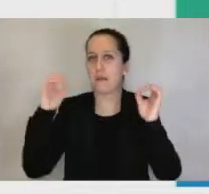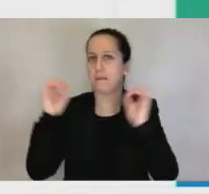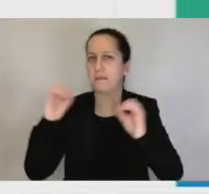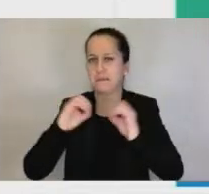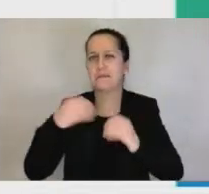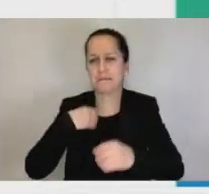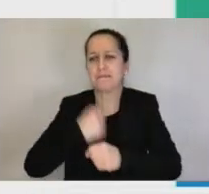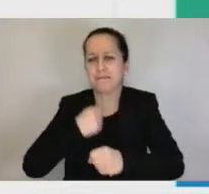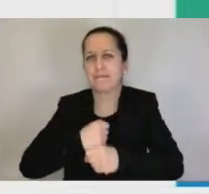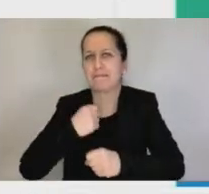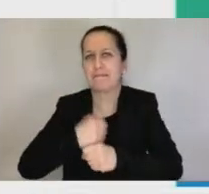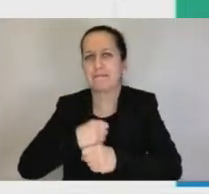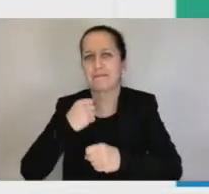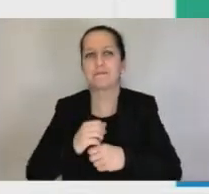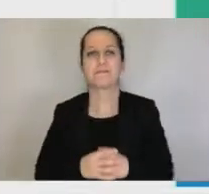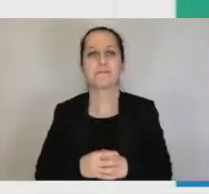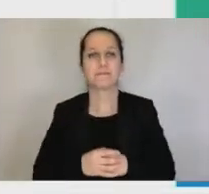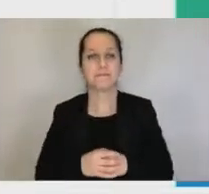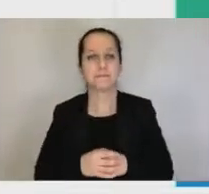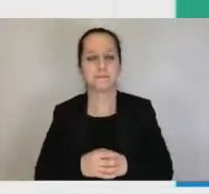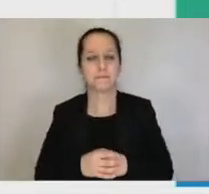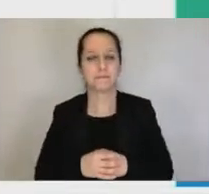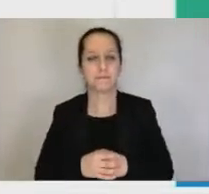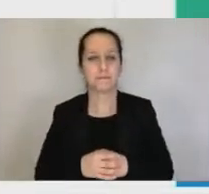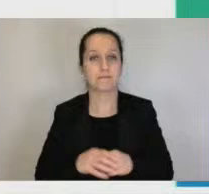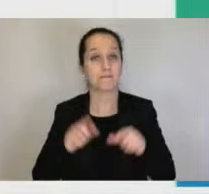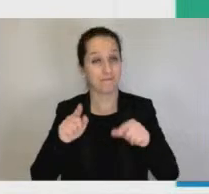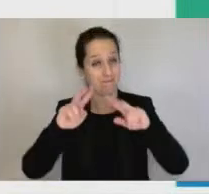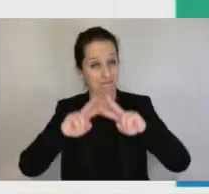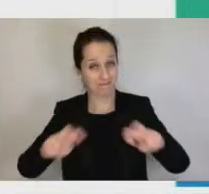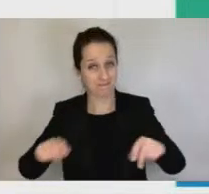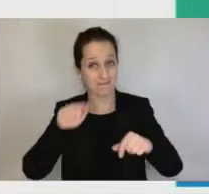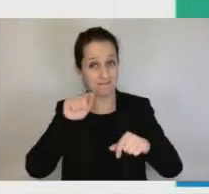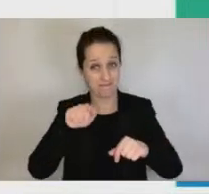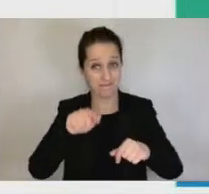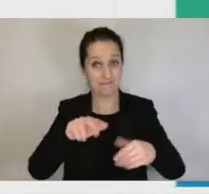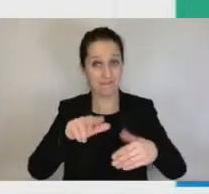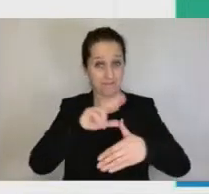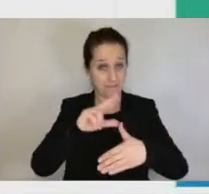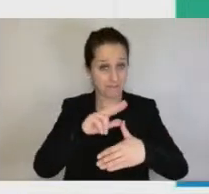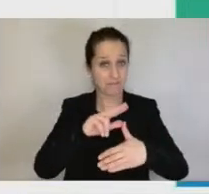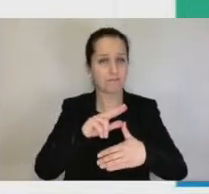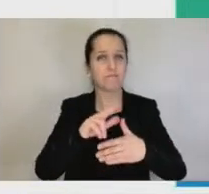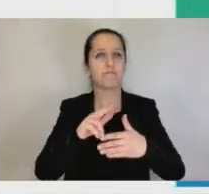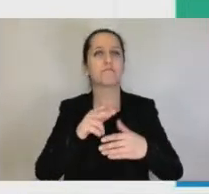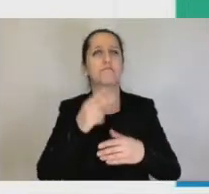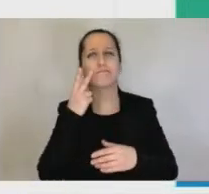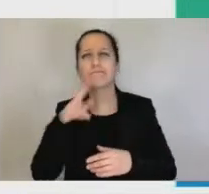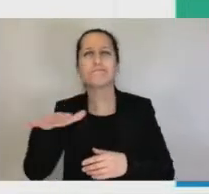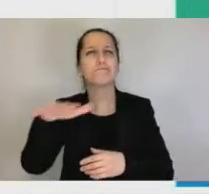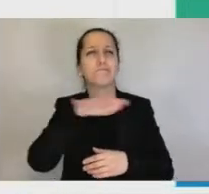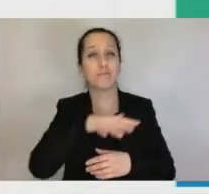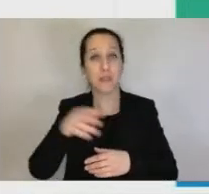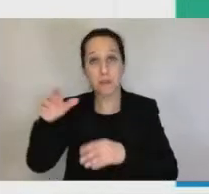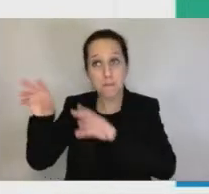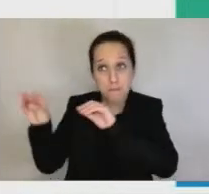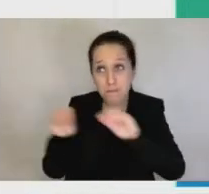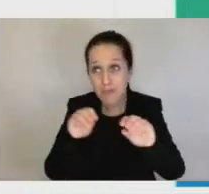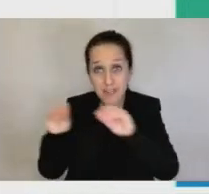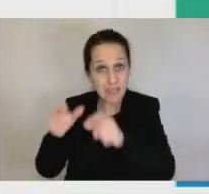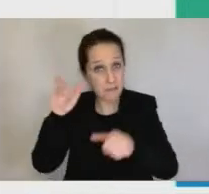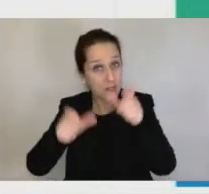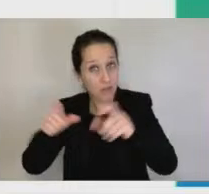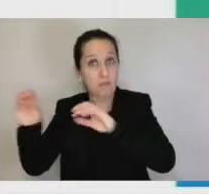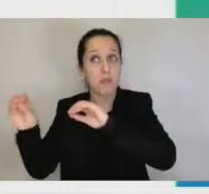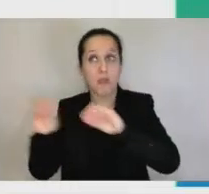are working in informal jobs more than nationals. In these studies for Latin America, the situation of informality amongst